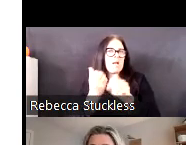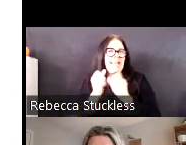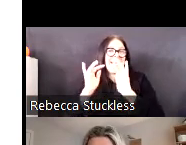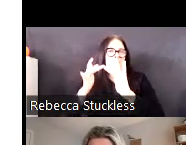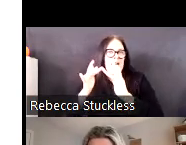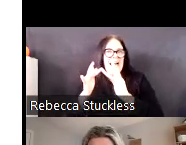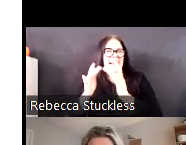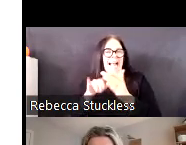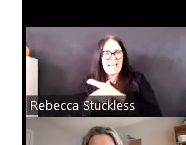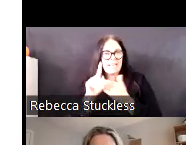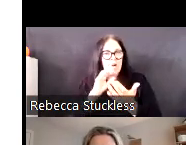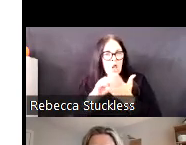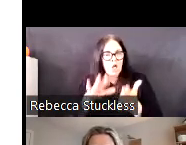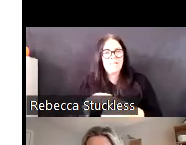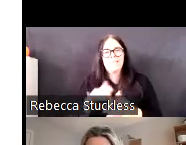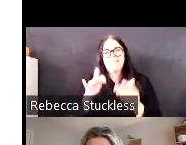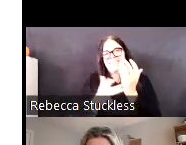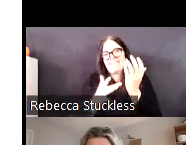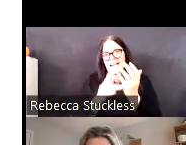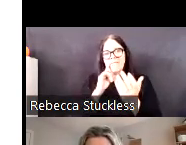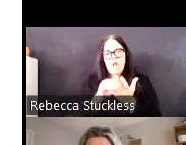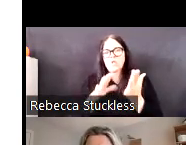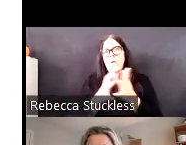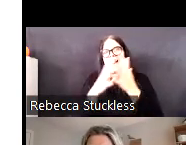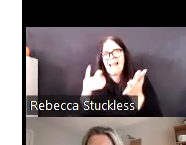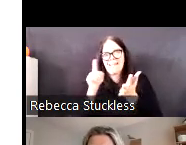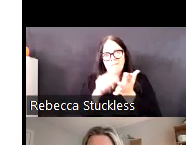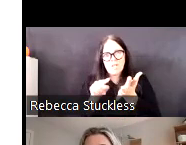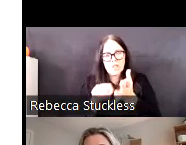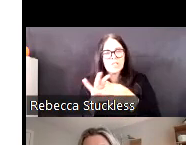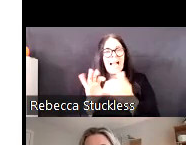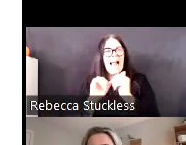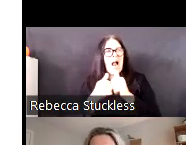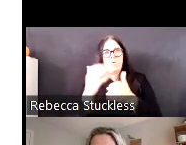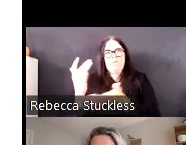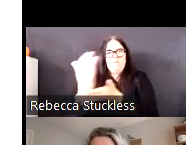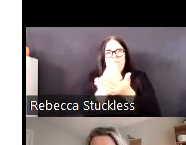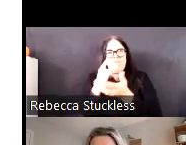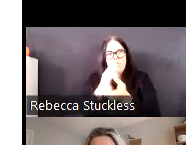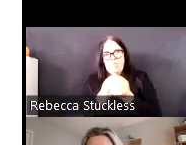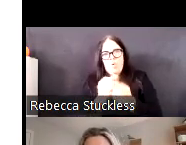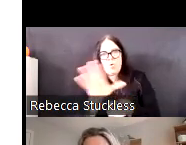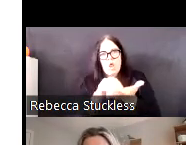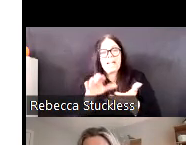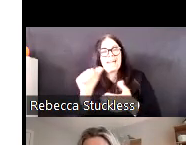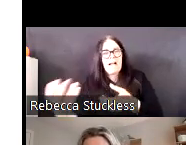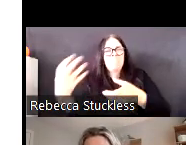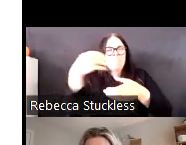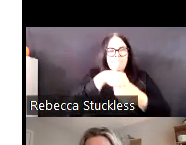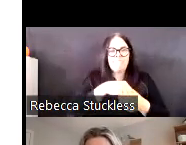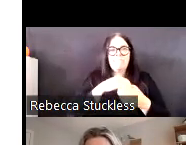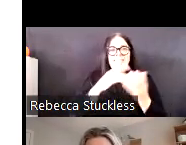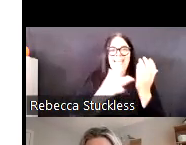get devices for your learners. So a lot of research and work done there to help you integrate more technology in the programming